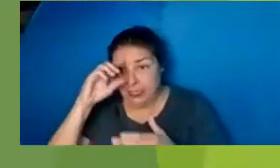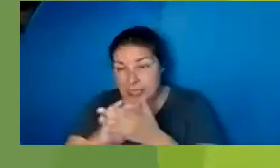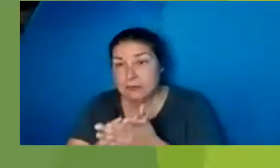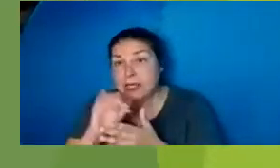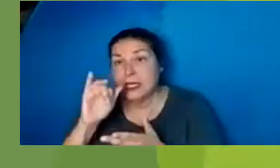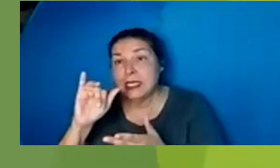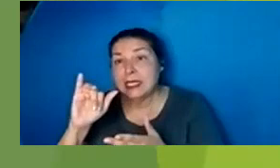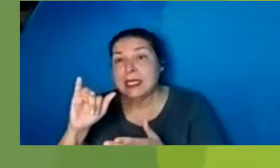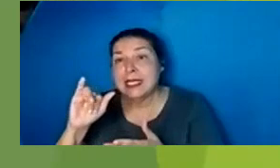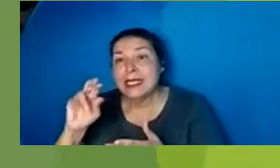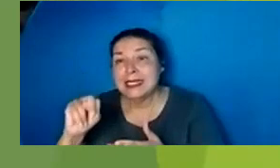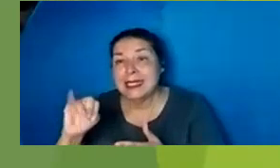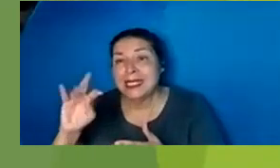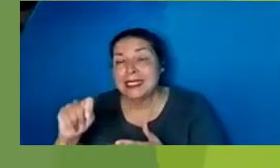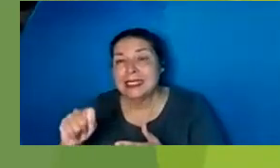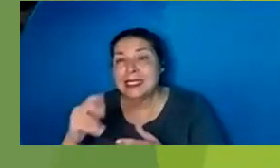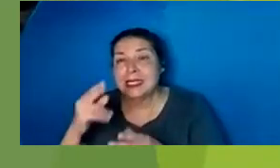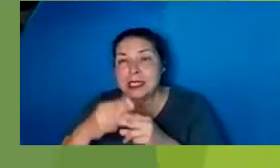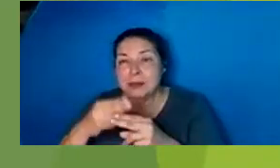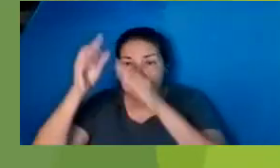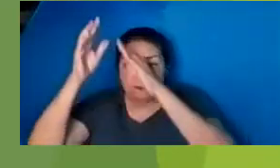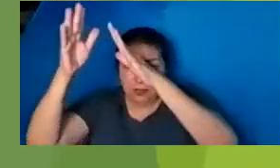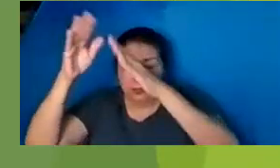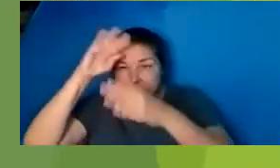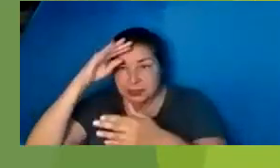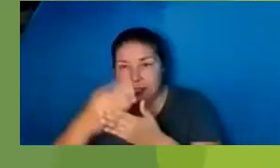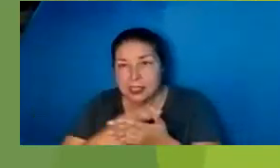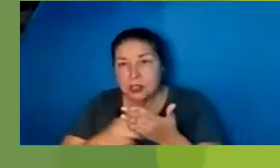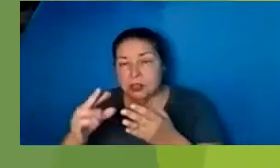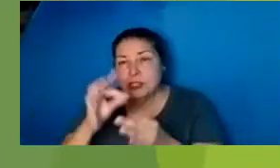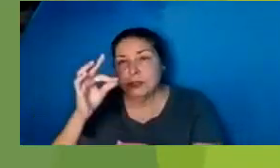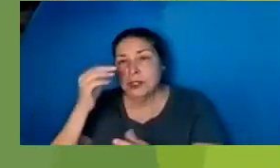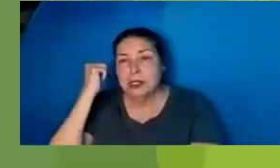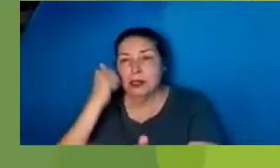name of the Father and of the Son and of the Holy Spirit. Amen.